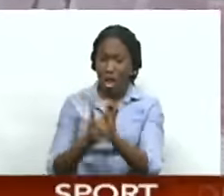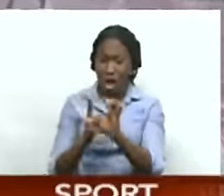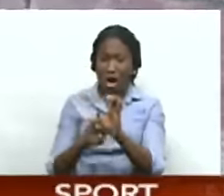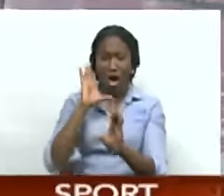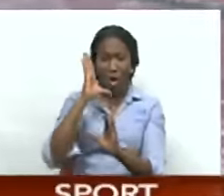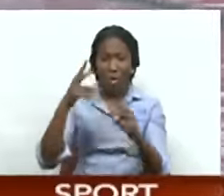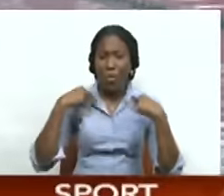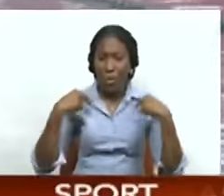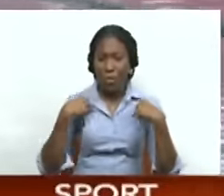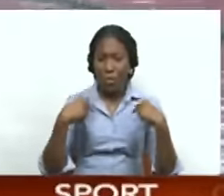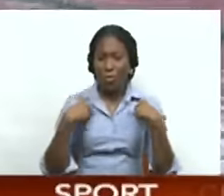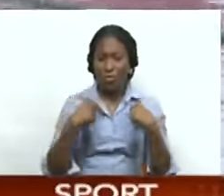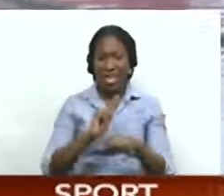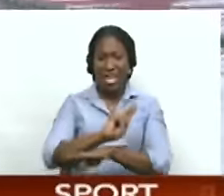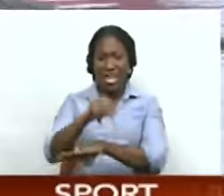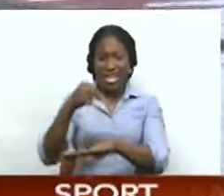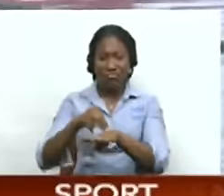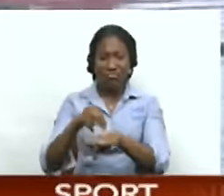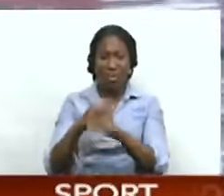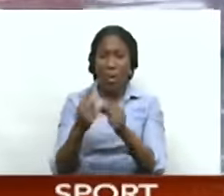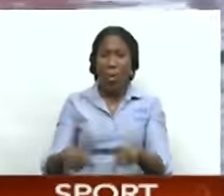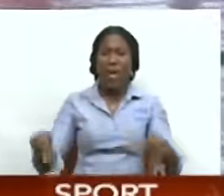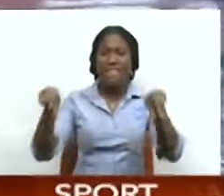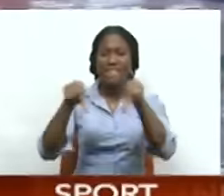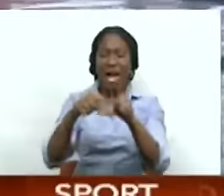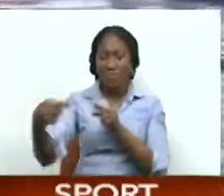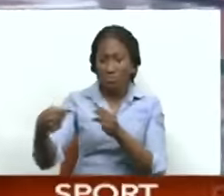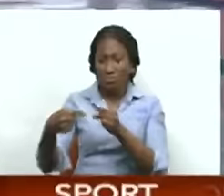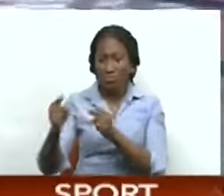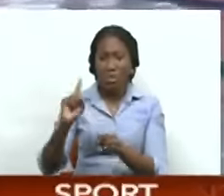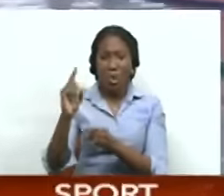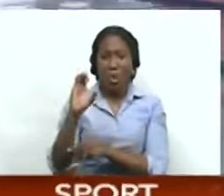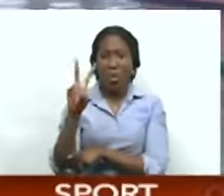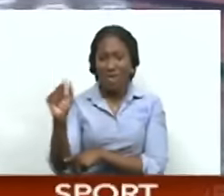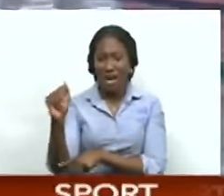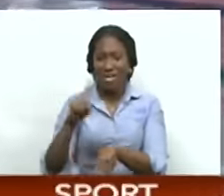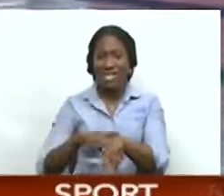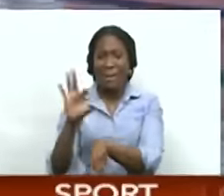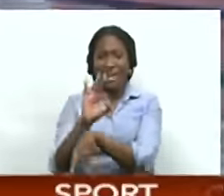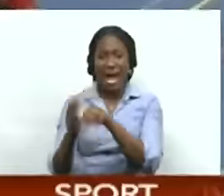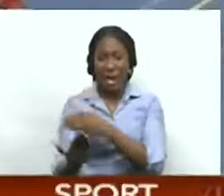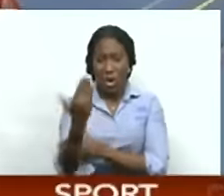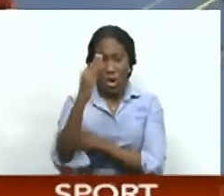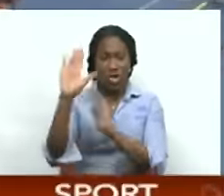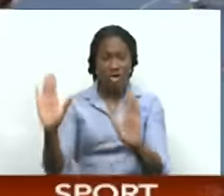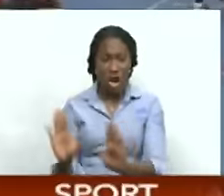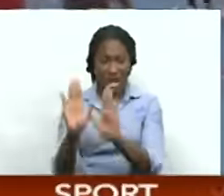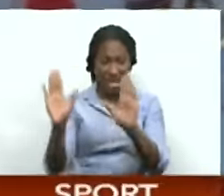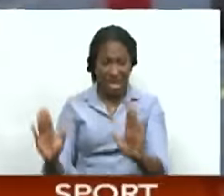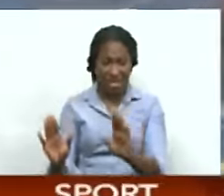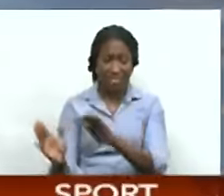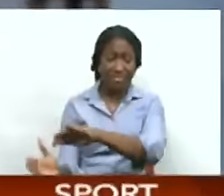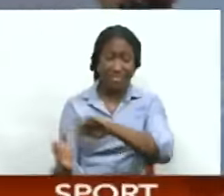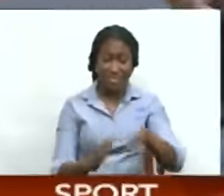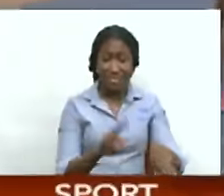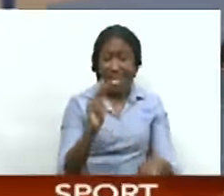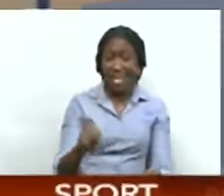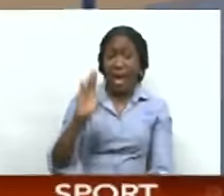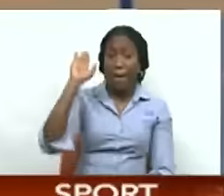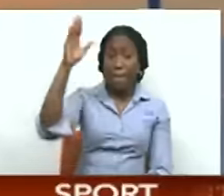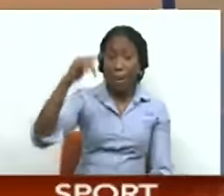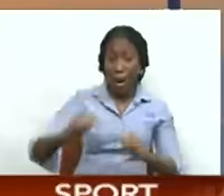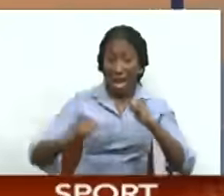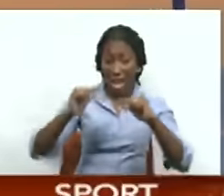Course Qualifier at the Aquatic Center in Couva from 9 a.m. on Sunday. Courts All Sectors Netball League will have matches from midday on